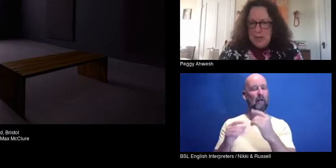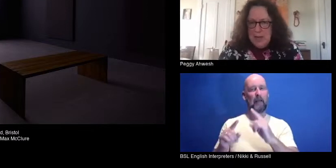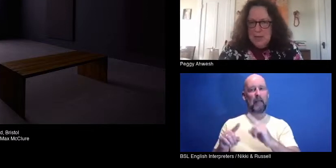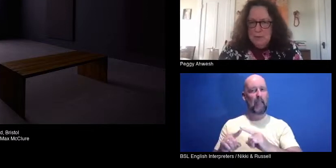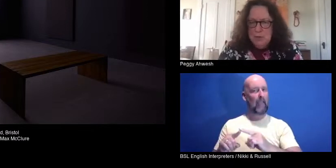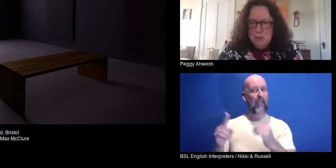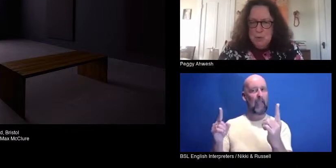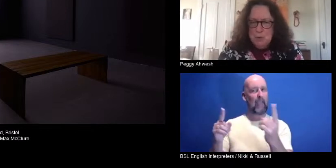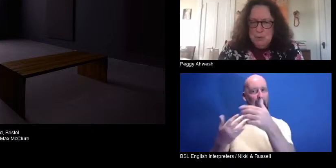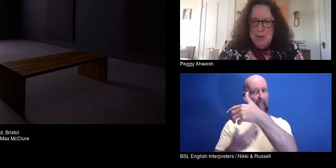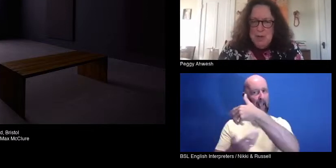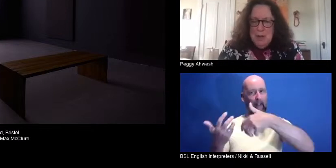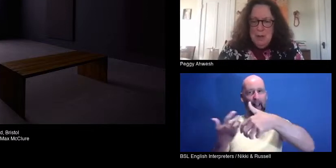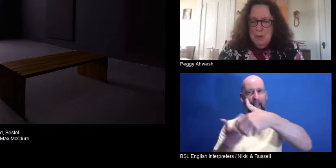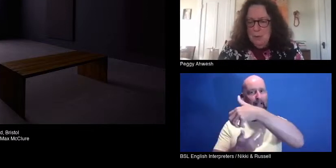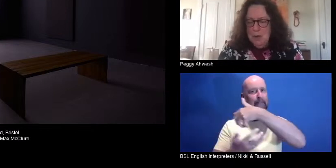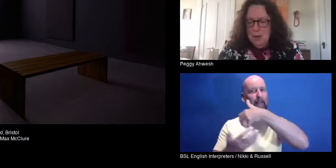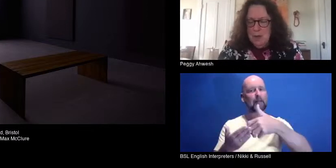far-ranging individual